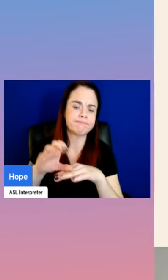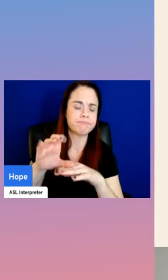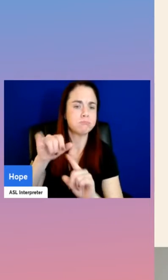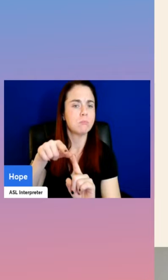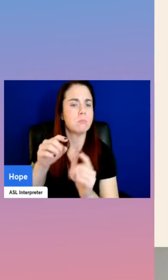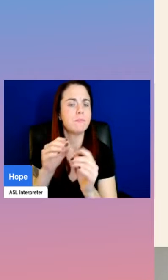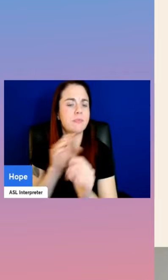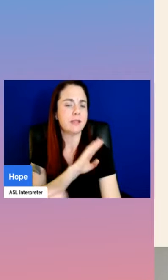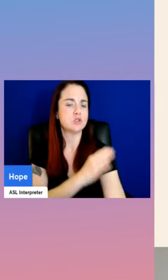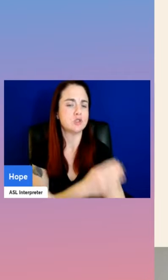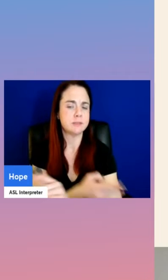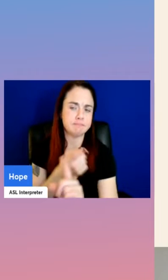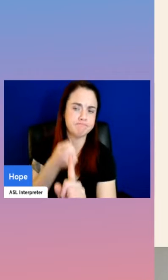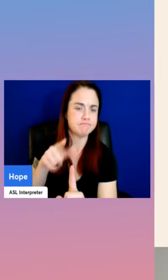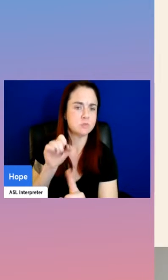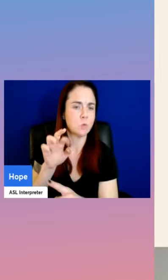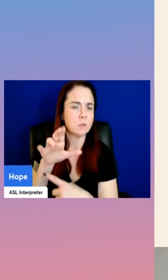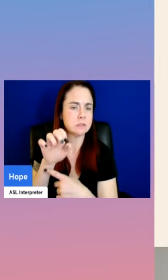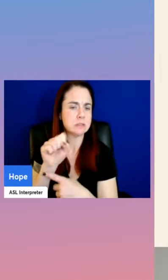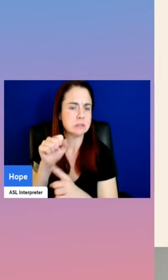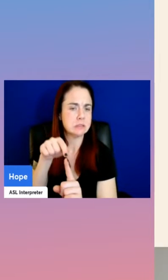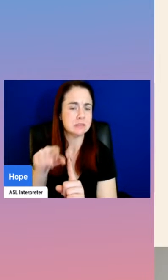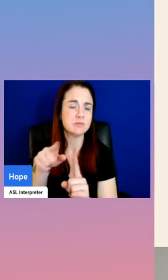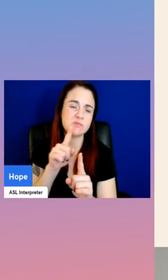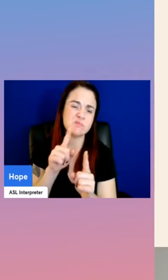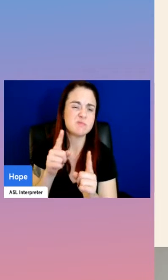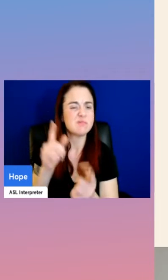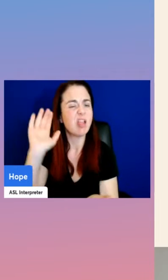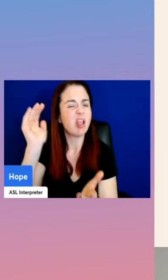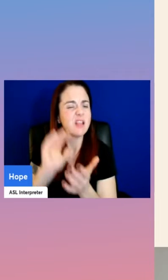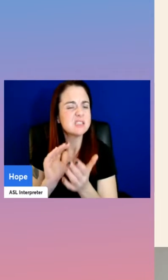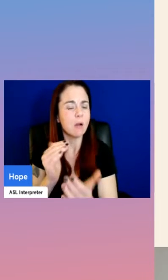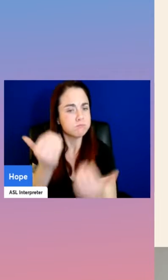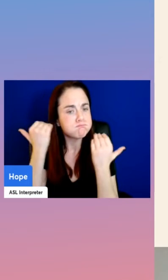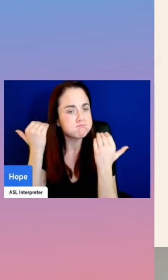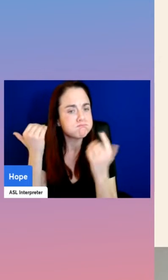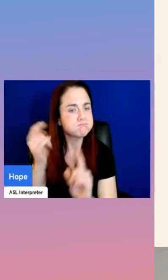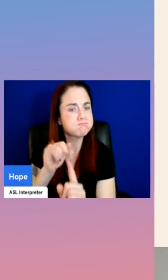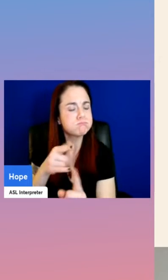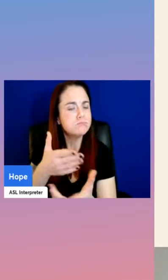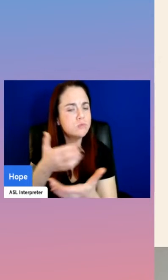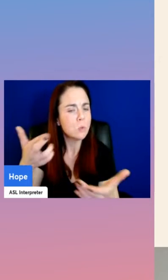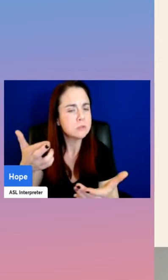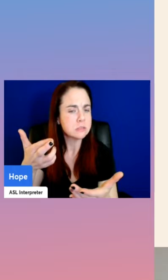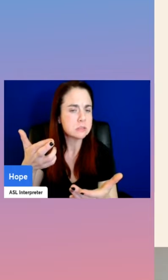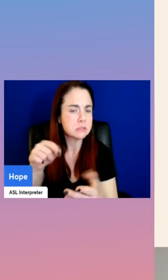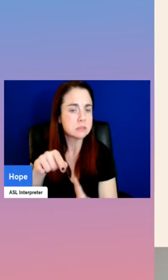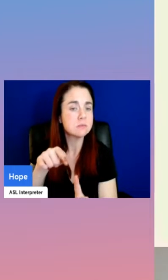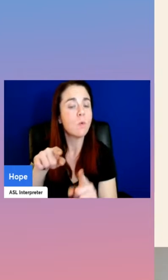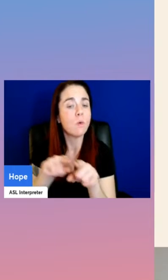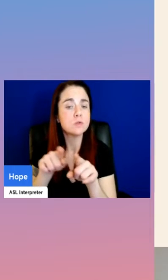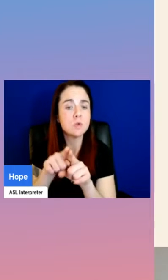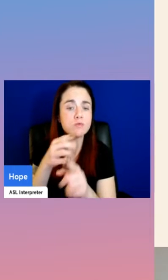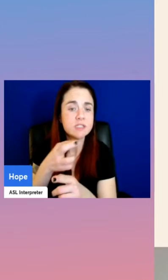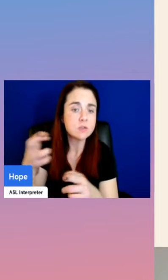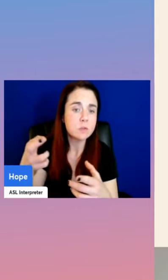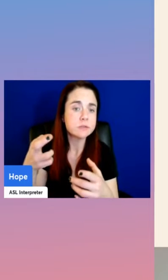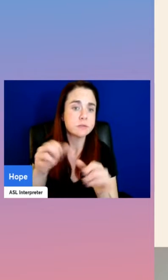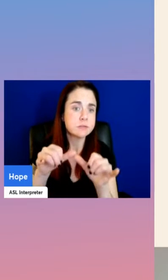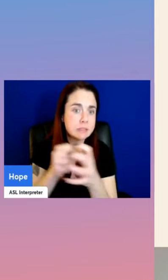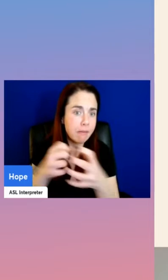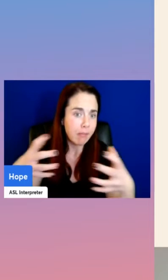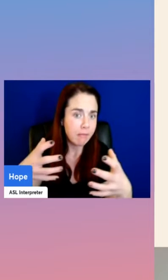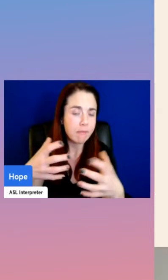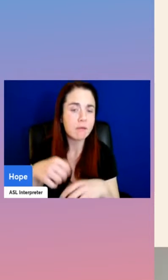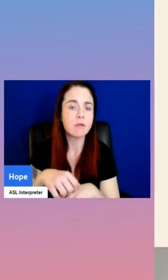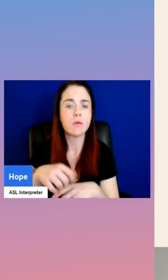pretty much less consumption of resources essentially. Of course, there's also resource scaling, for example, with auto